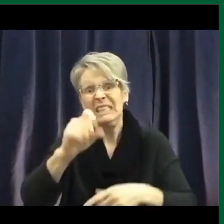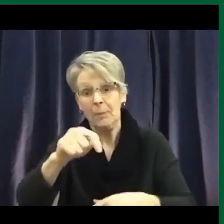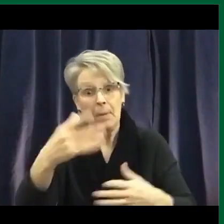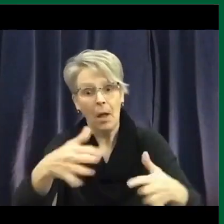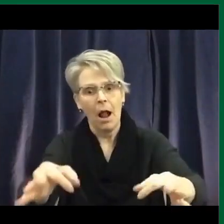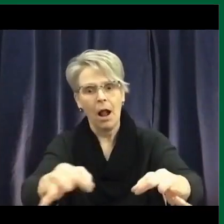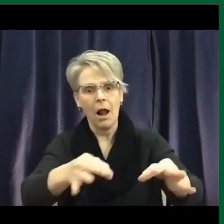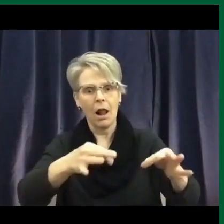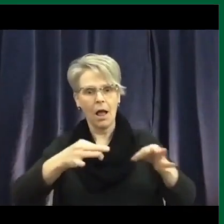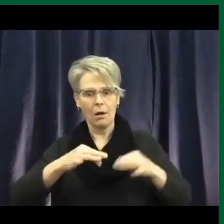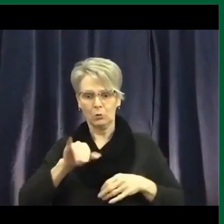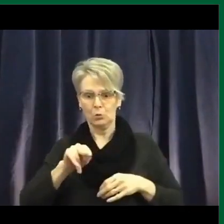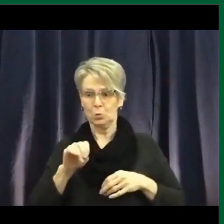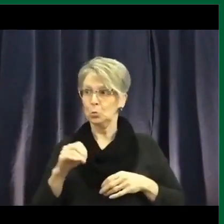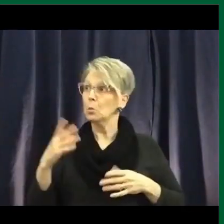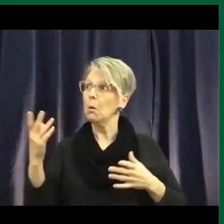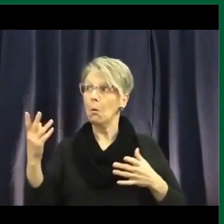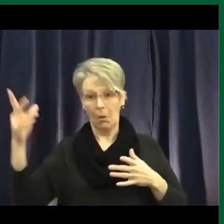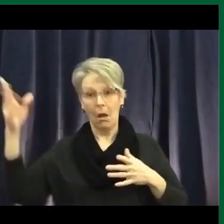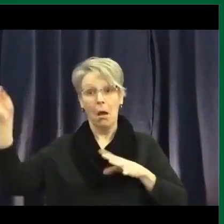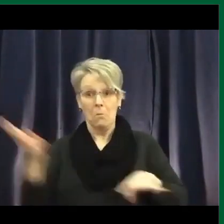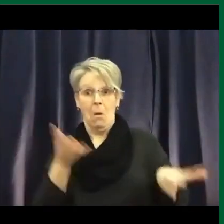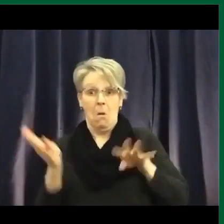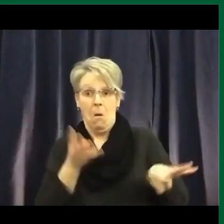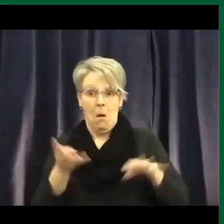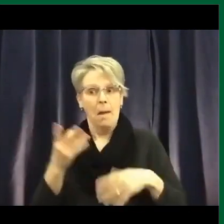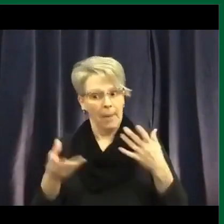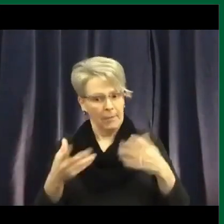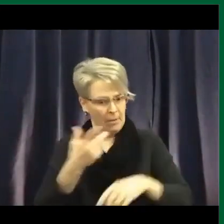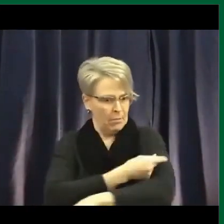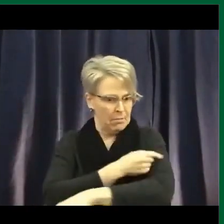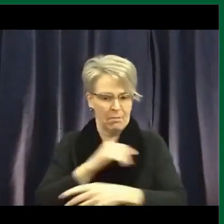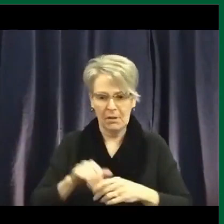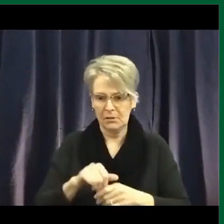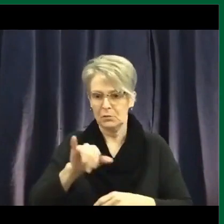18 and older getting first dose, and second dose is already starting in June.